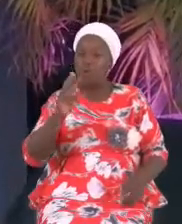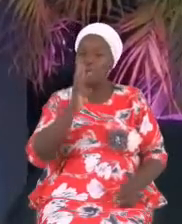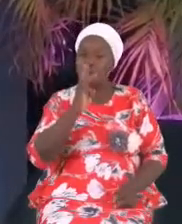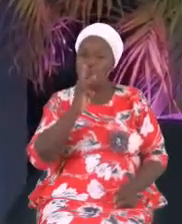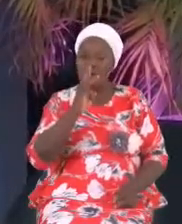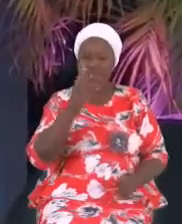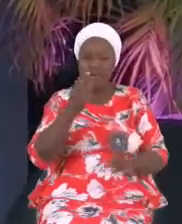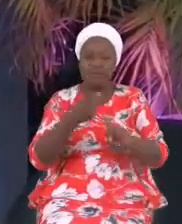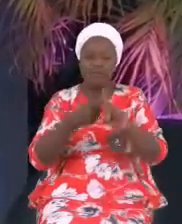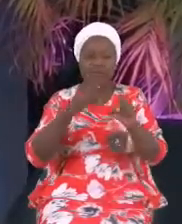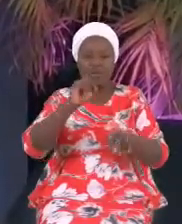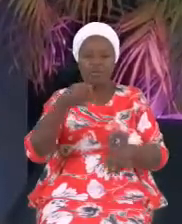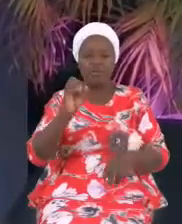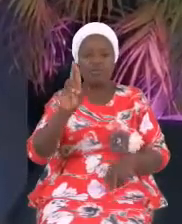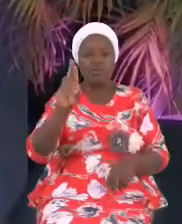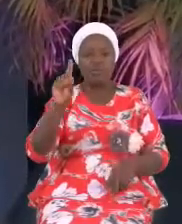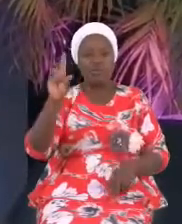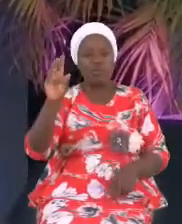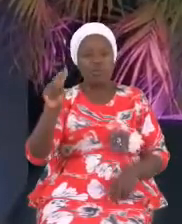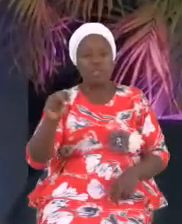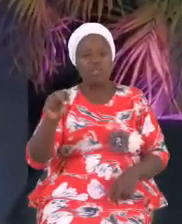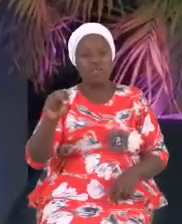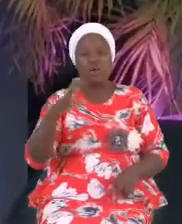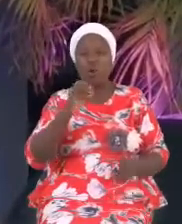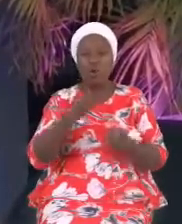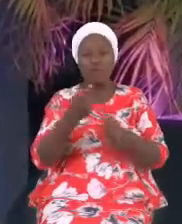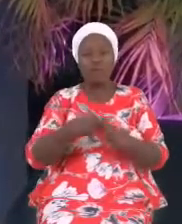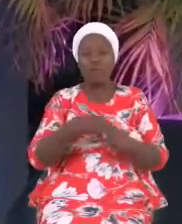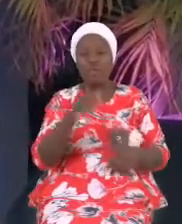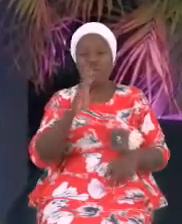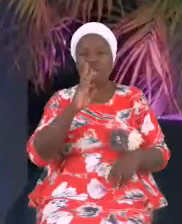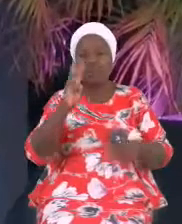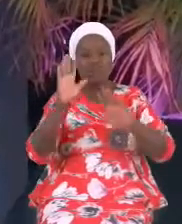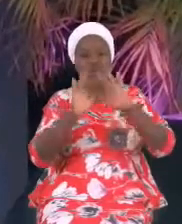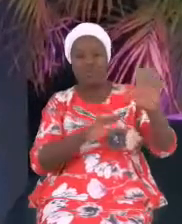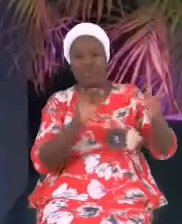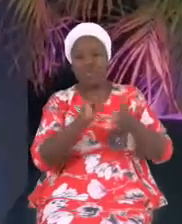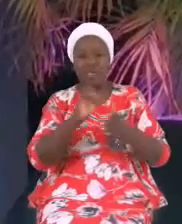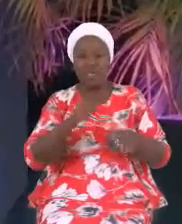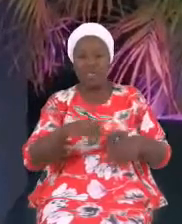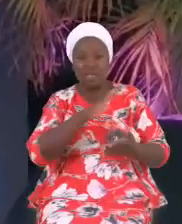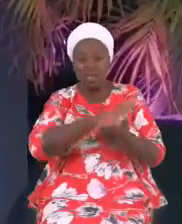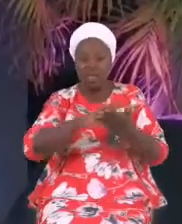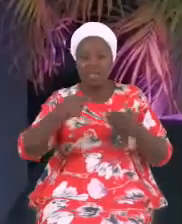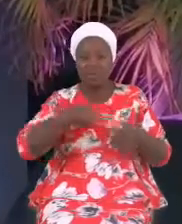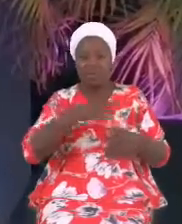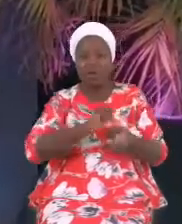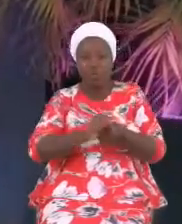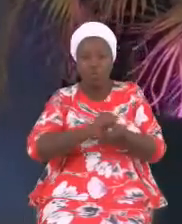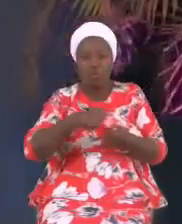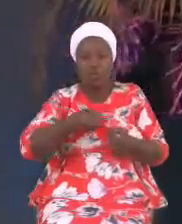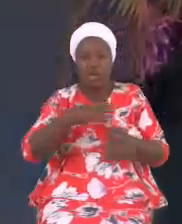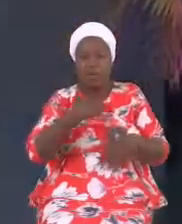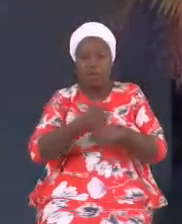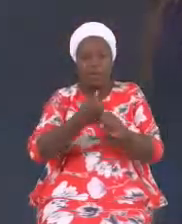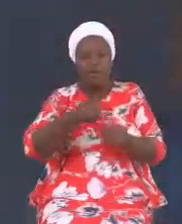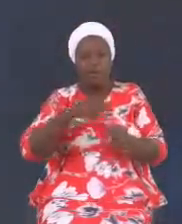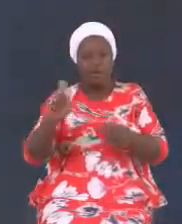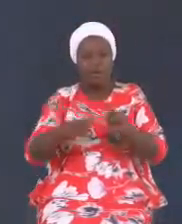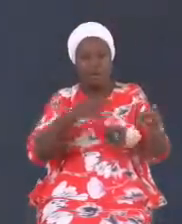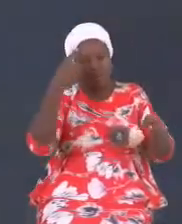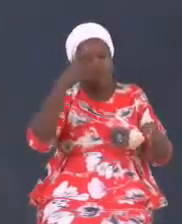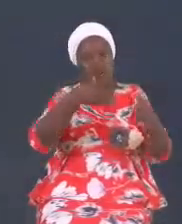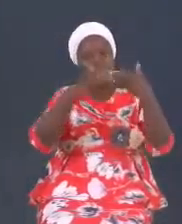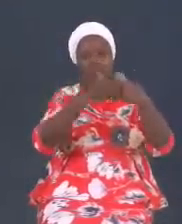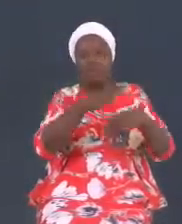any river can cleanse me and wash me and make me ready for heaven. But I know the blood